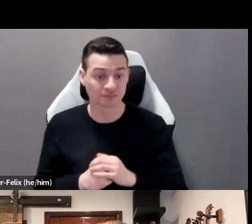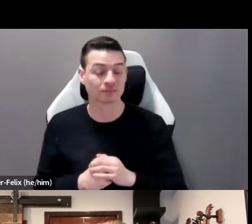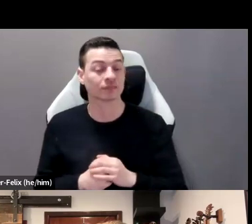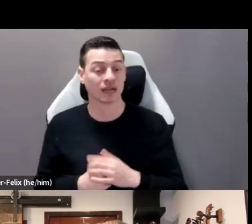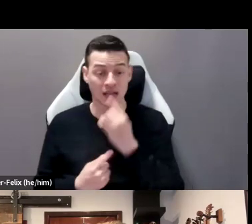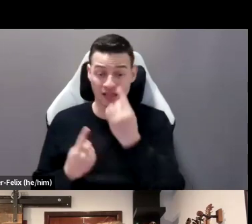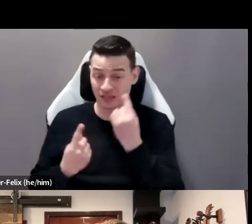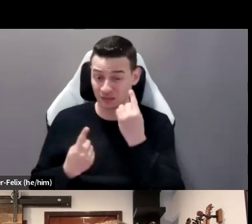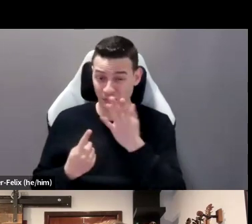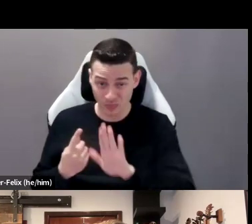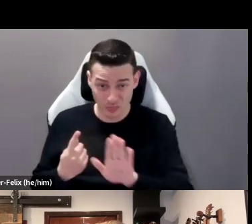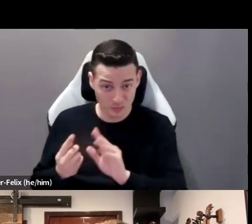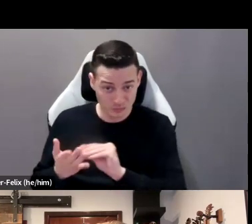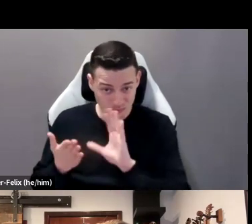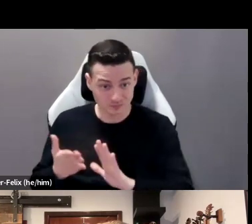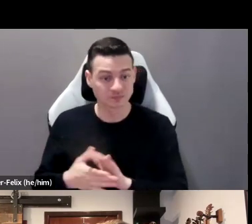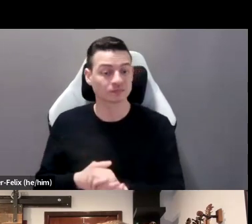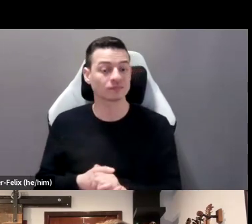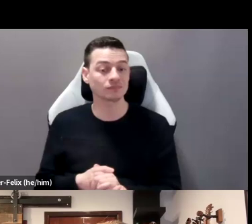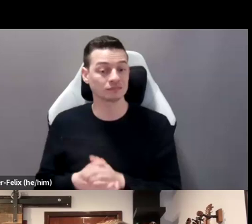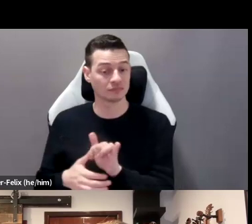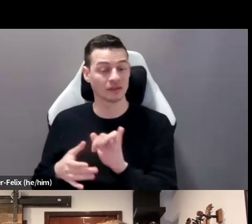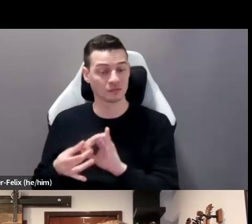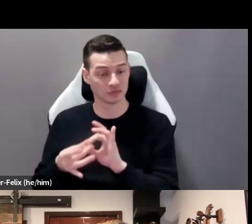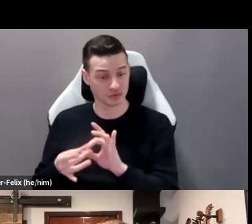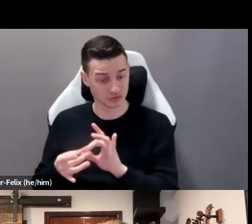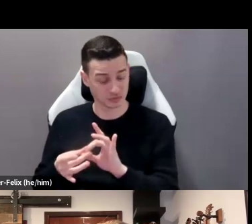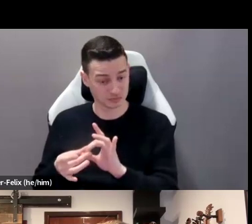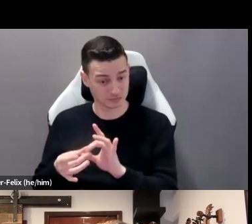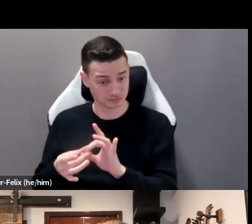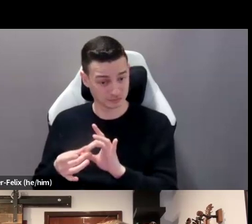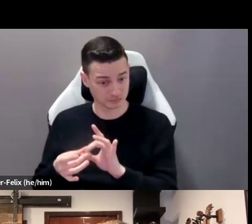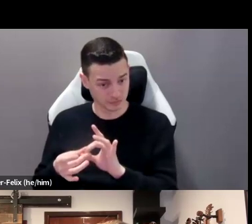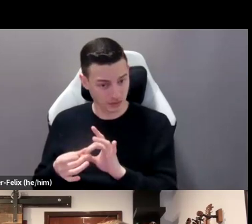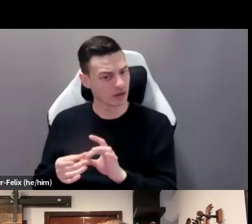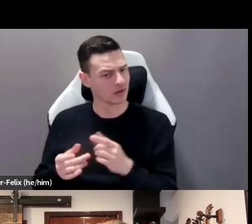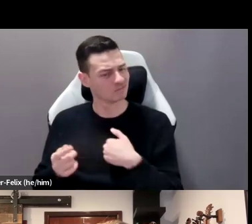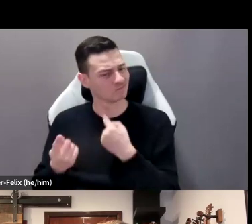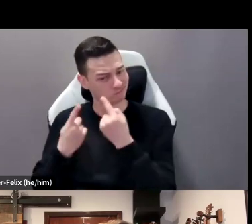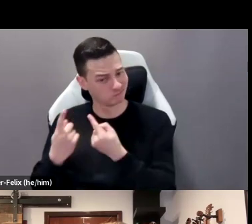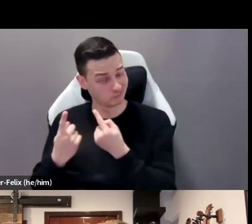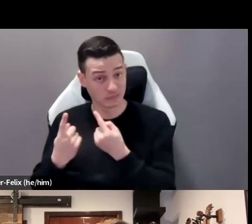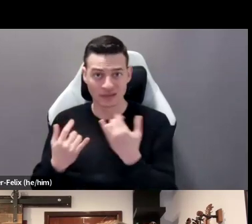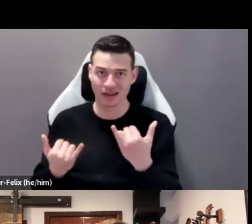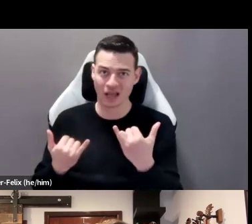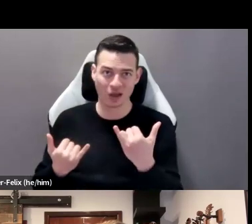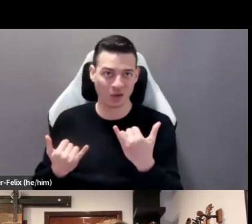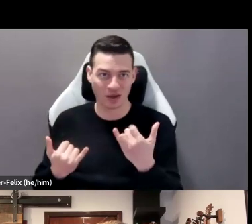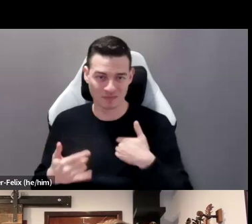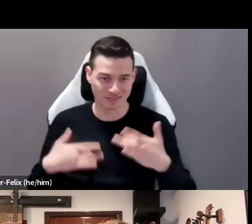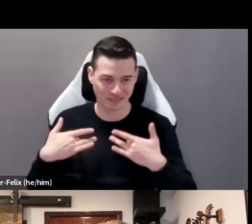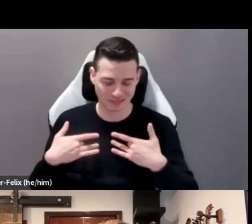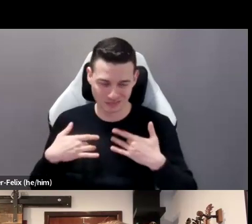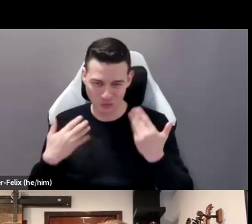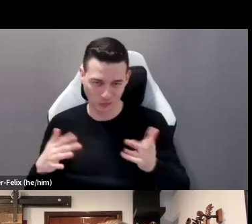is that relational piece. I'm so excited to be here because there's a few folks I want to talk to, being in this space now going, oh, this is an opportunity to build those